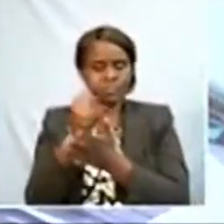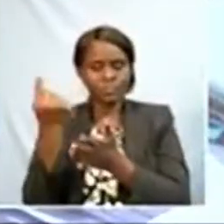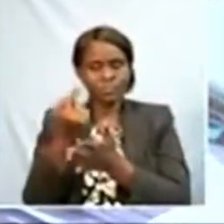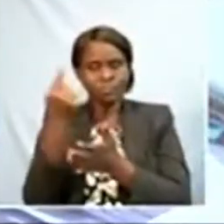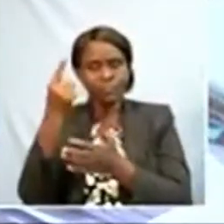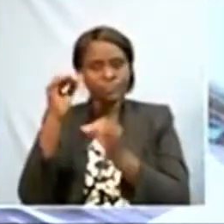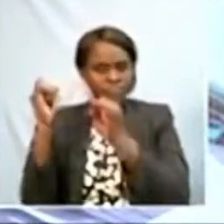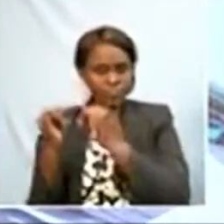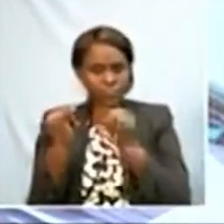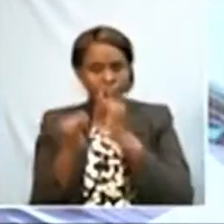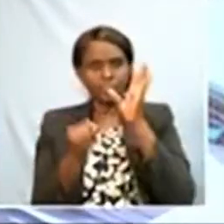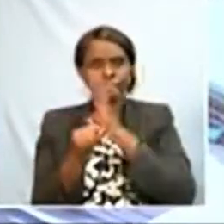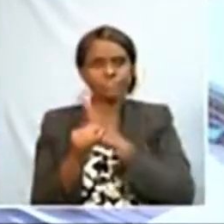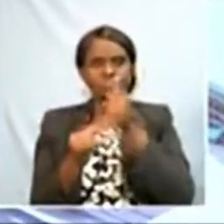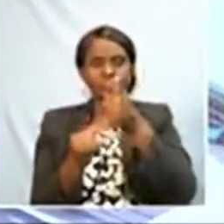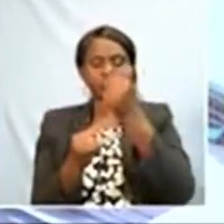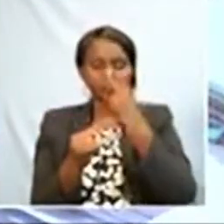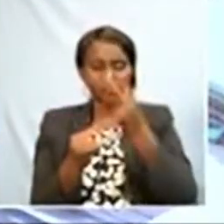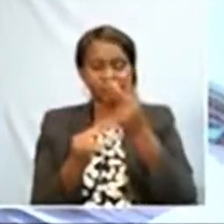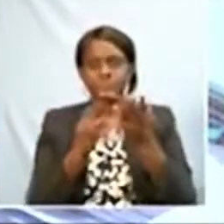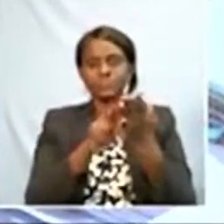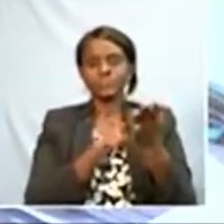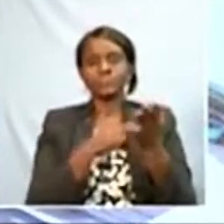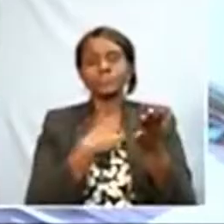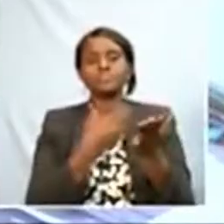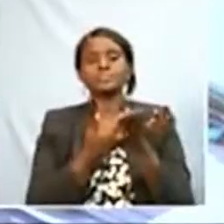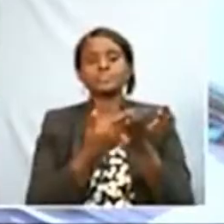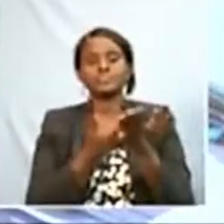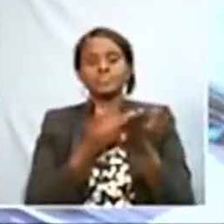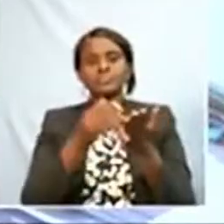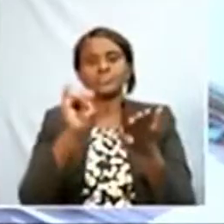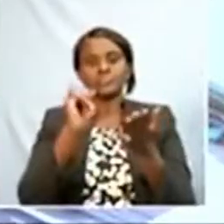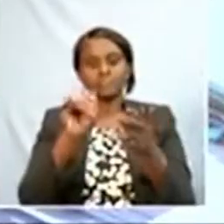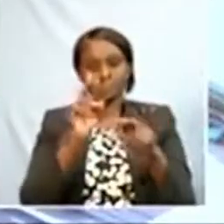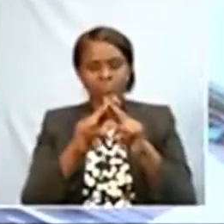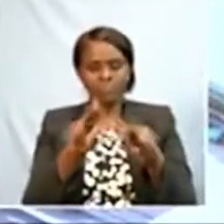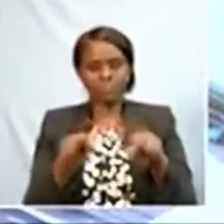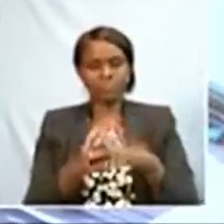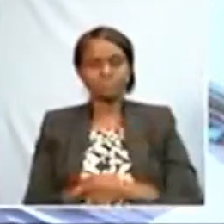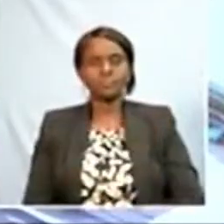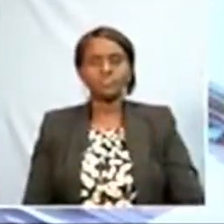was implemented. Are you seeing the report? Yes, Chair.